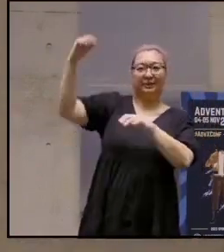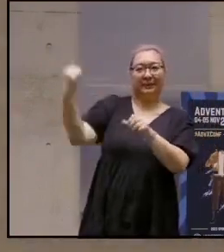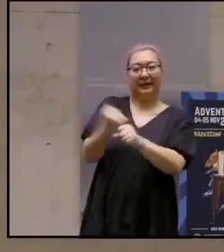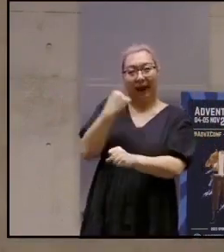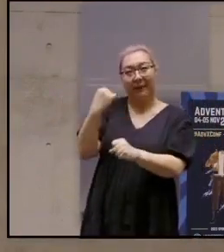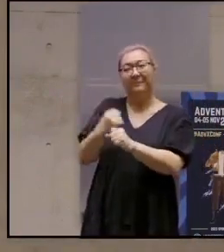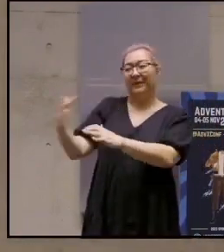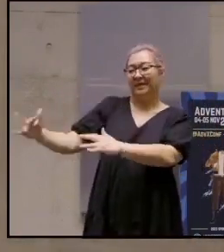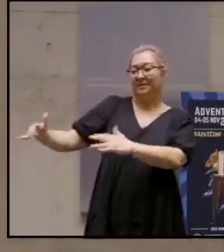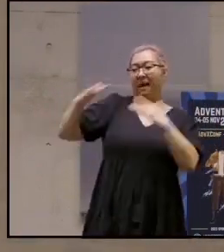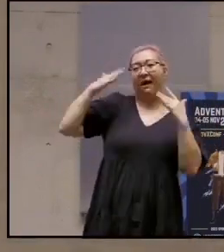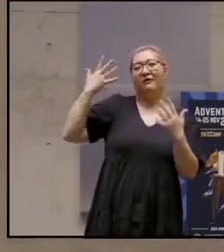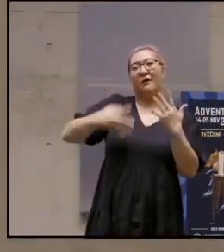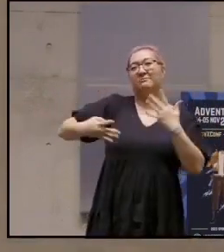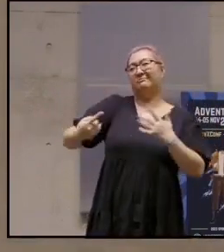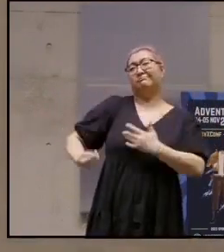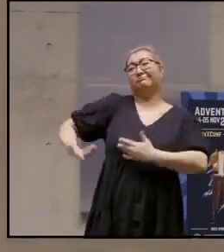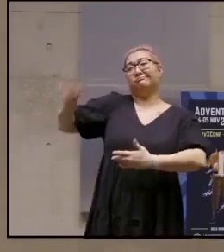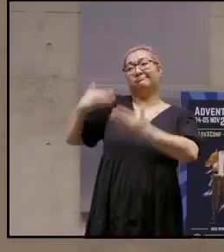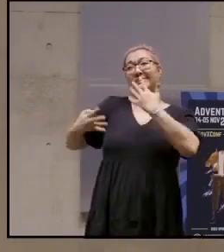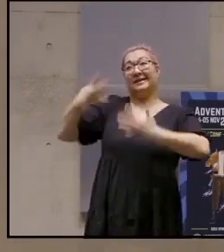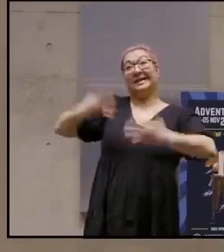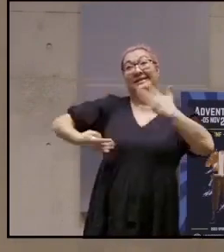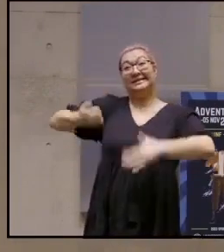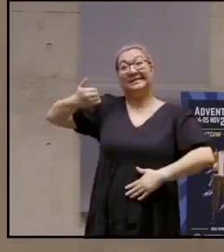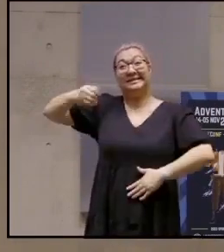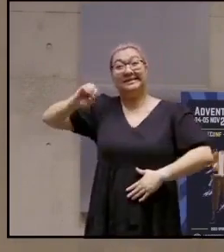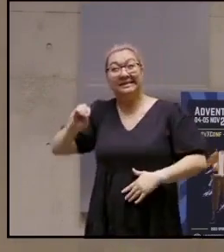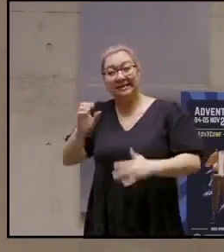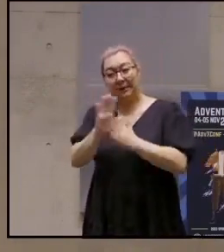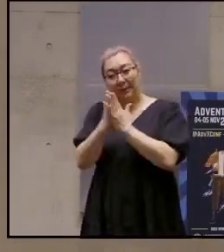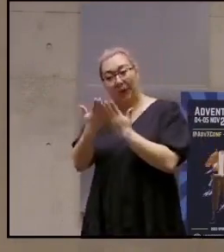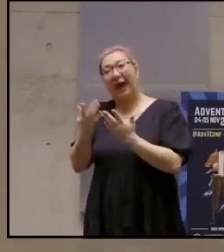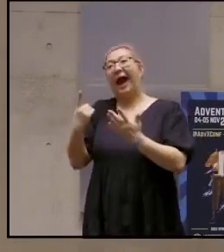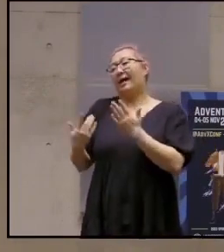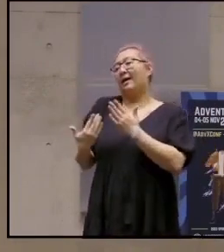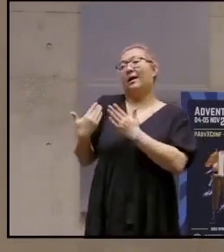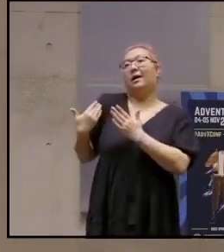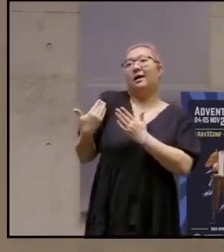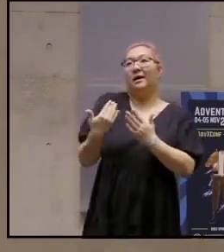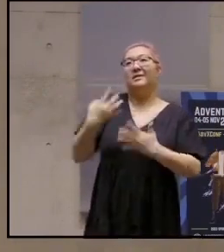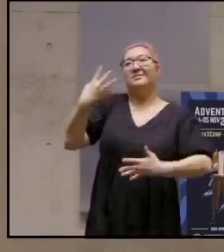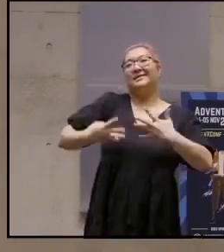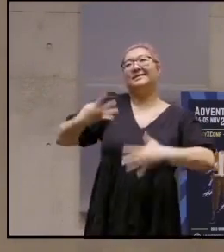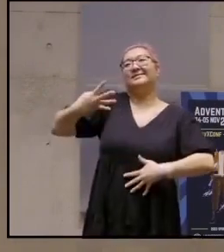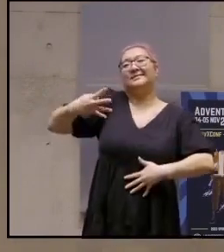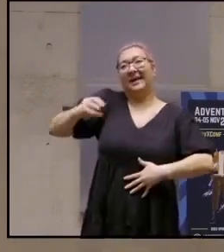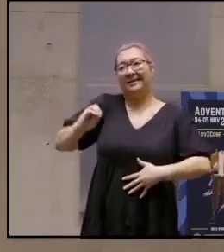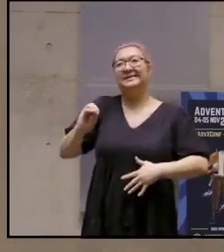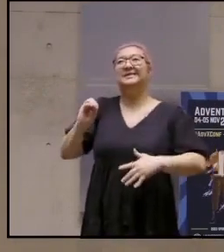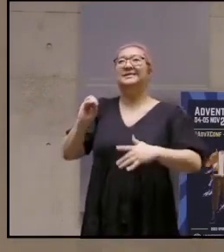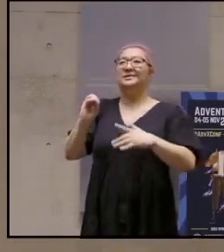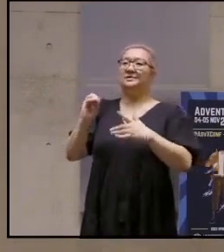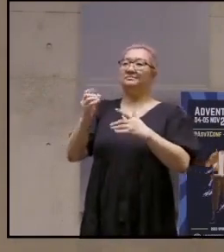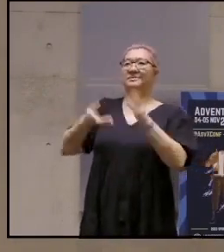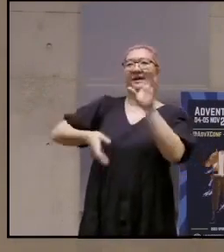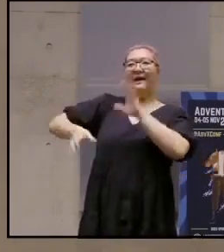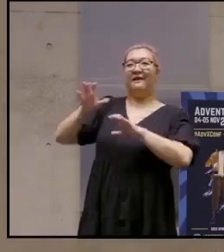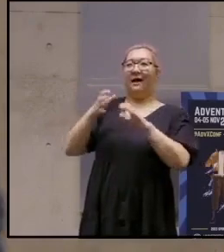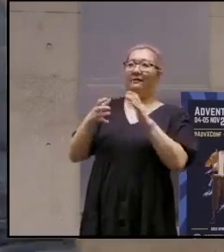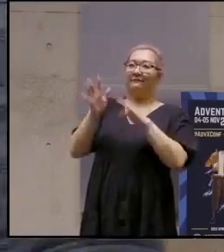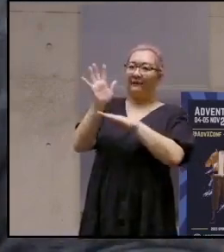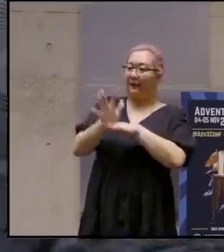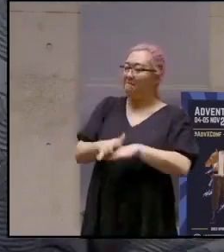60s and sci-fi cinema of the 80s and 90s. Now, what sets this particular game apart, why I was interested in it, is that it